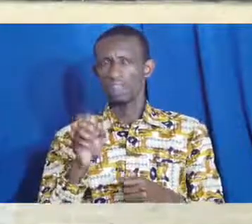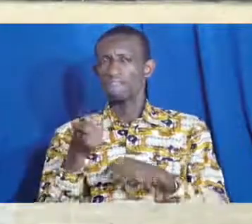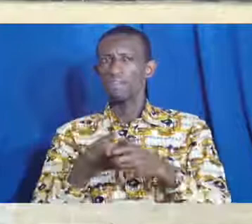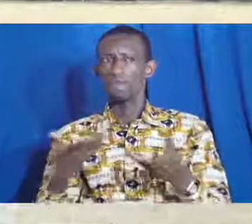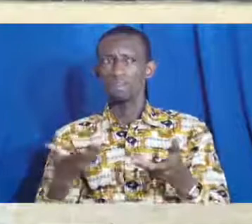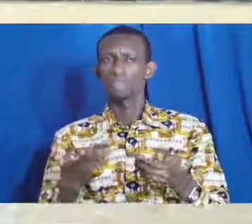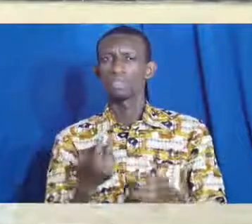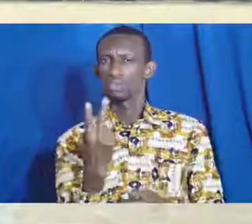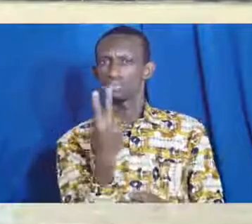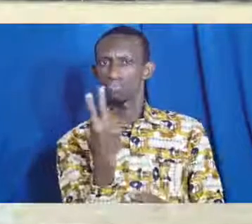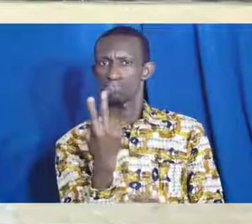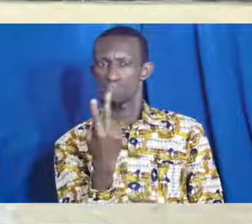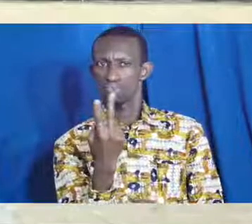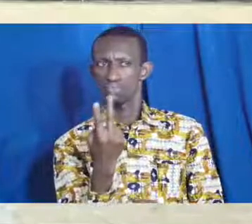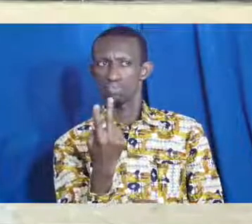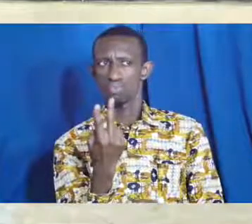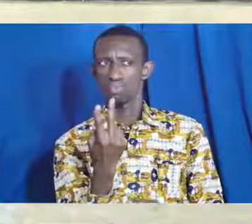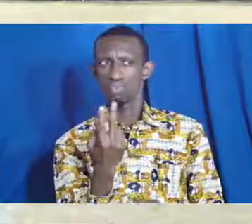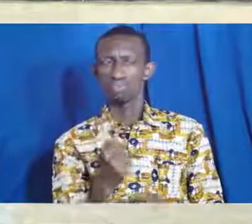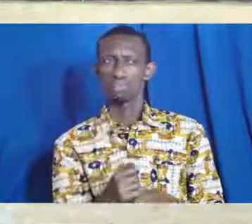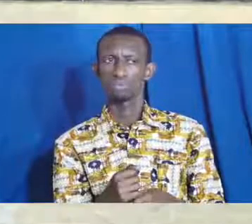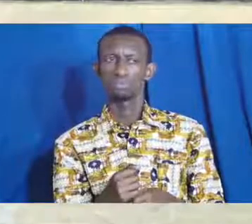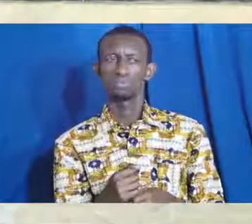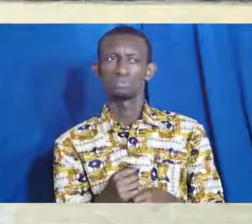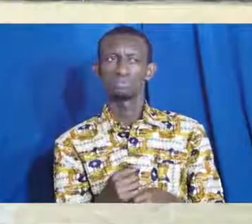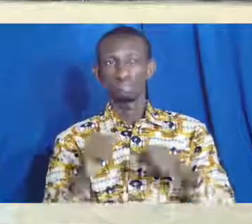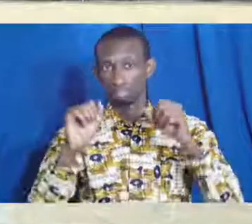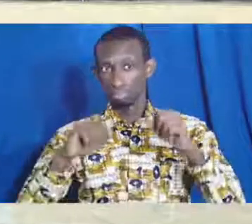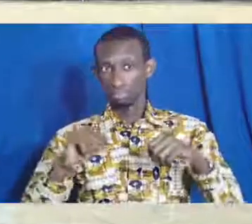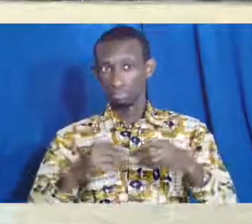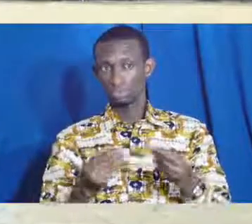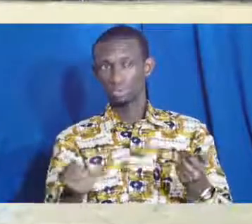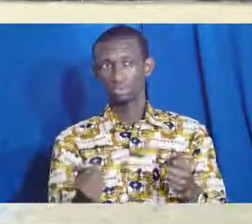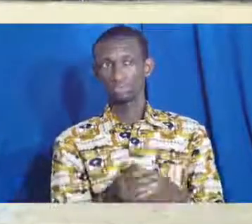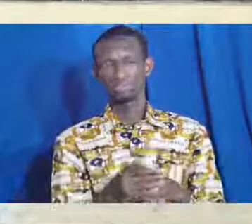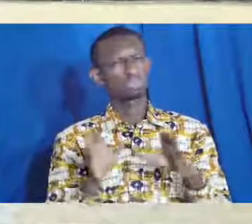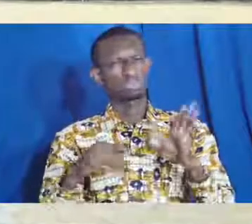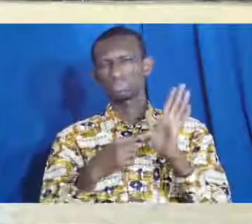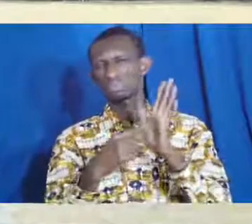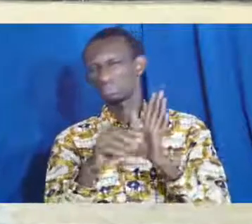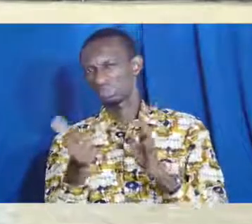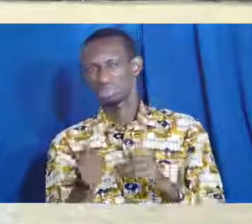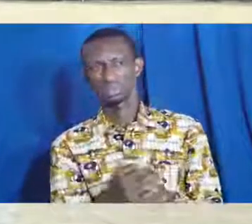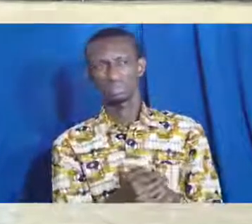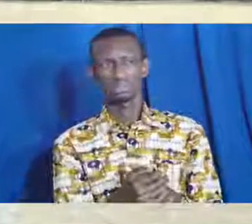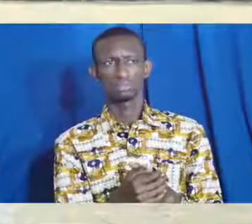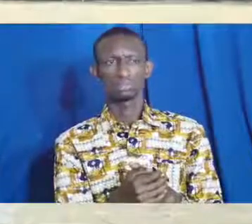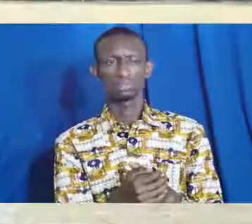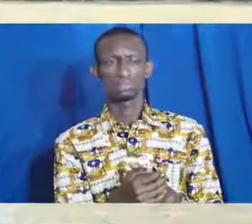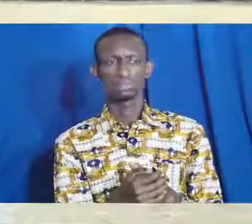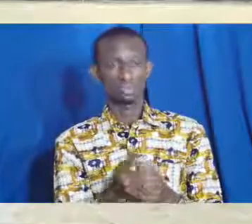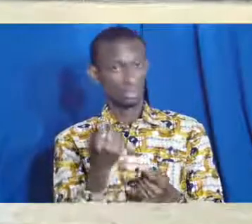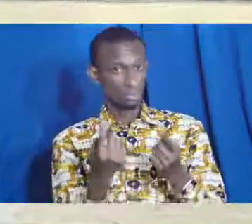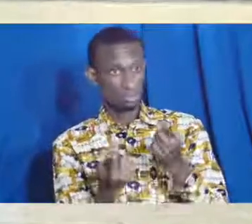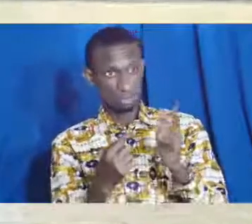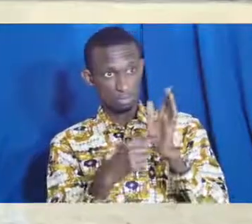two soluble solutions. You can have even think of some other examples, not necessarily this. Probably you can have